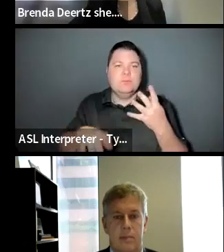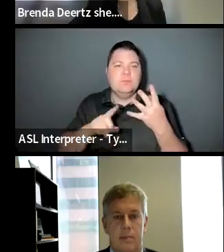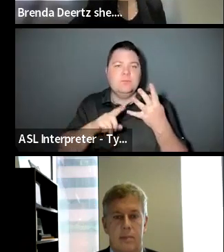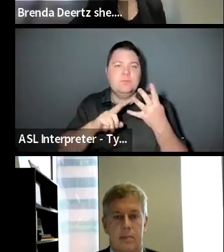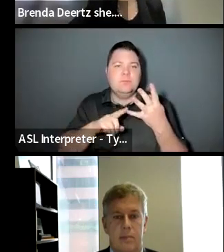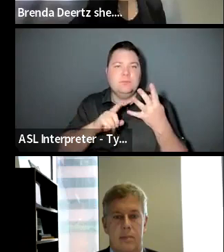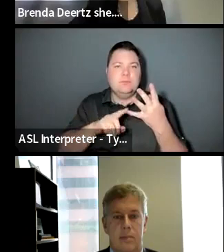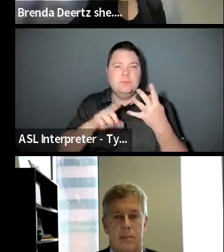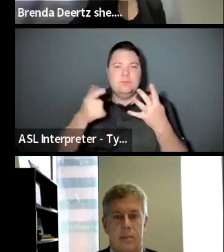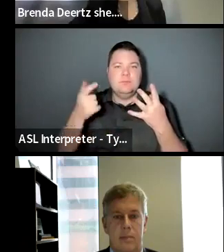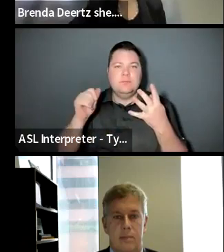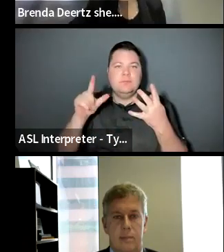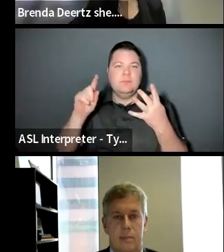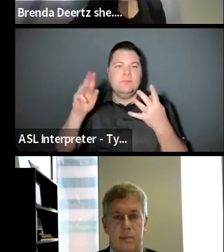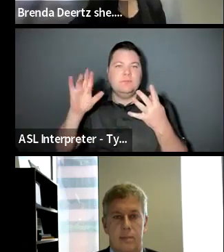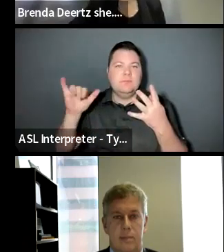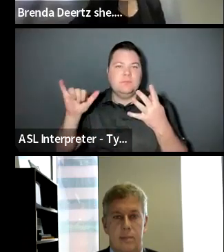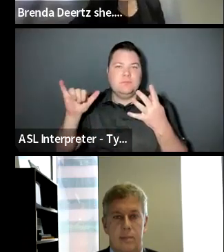Commissioner Galladay.